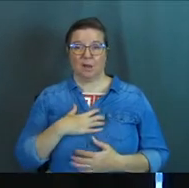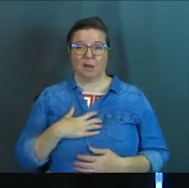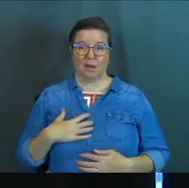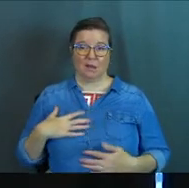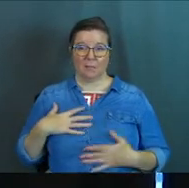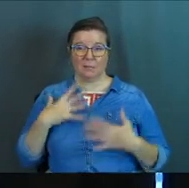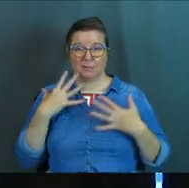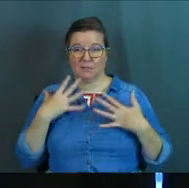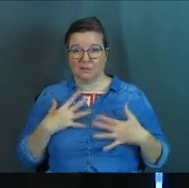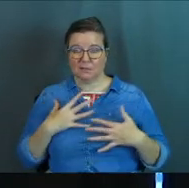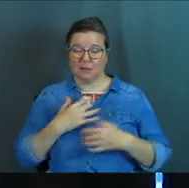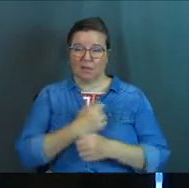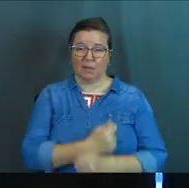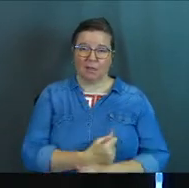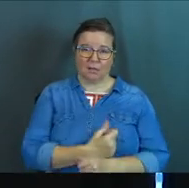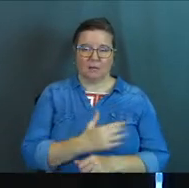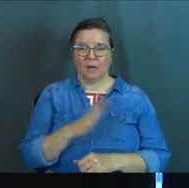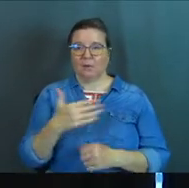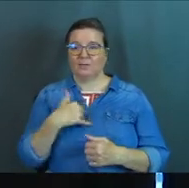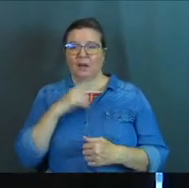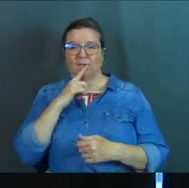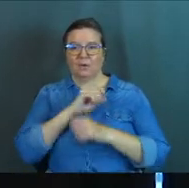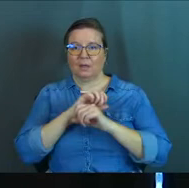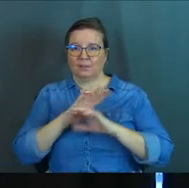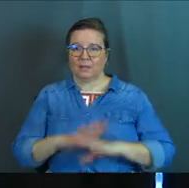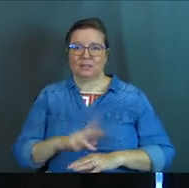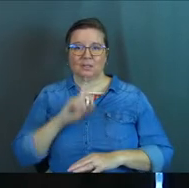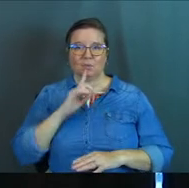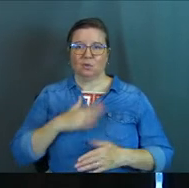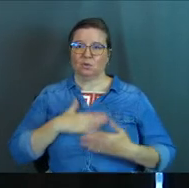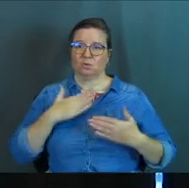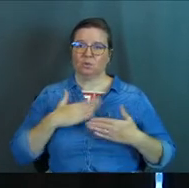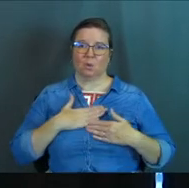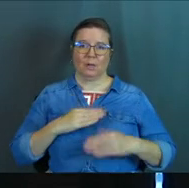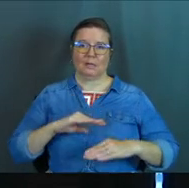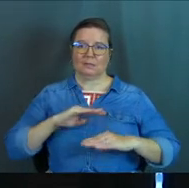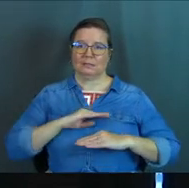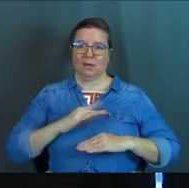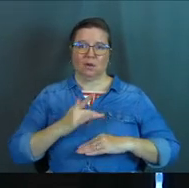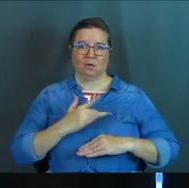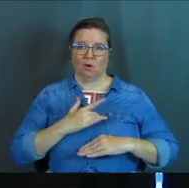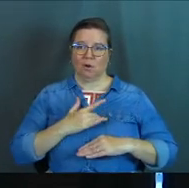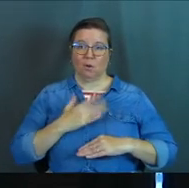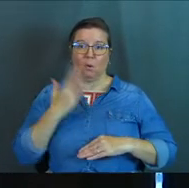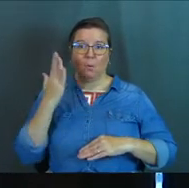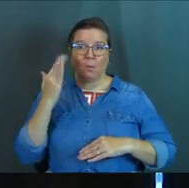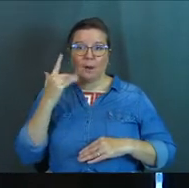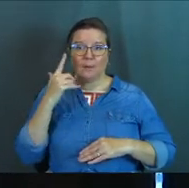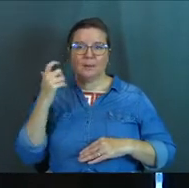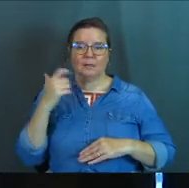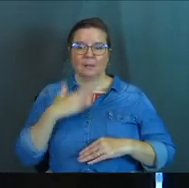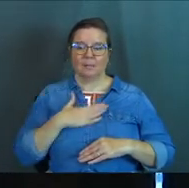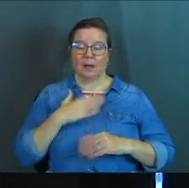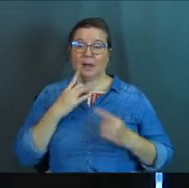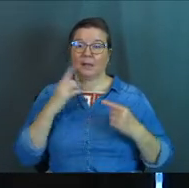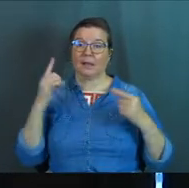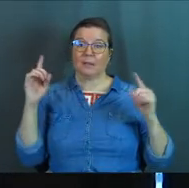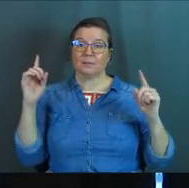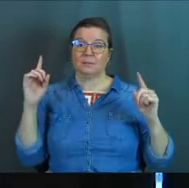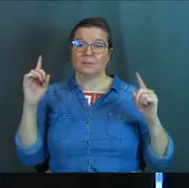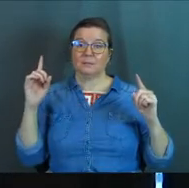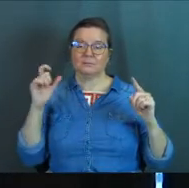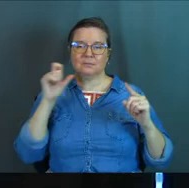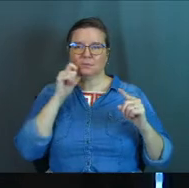misery, the bondage that I have, is I'll never have real peace and real joy and a settled heart because my